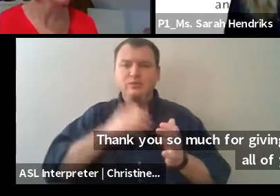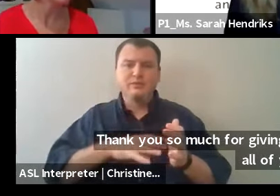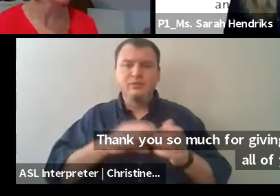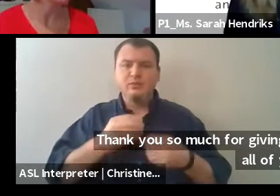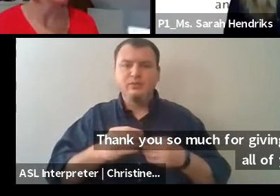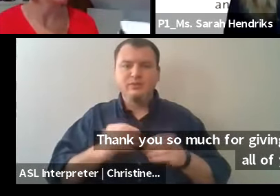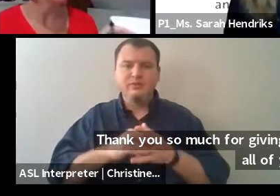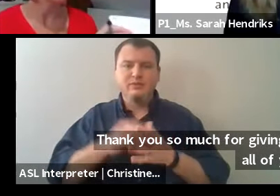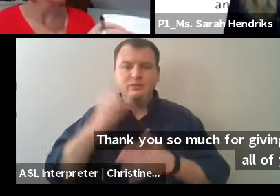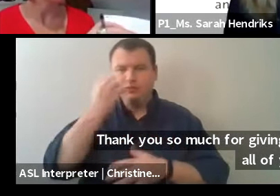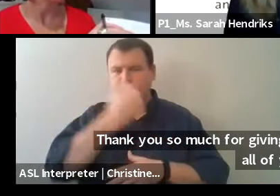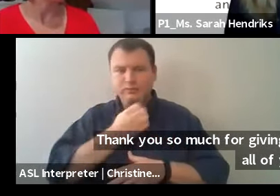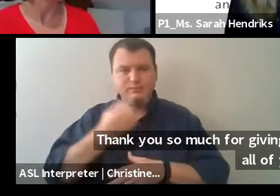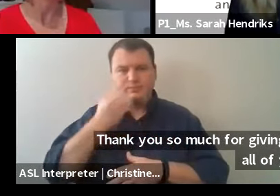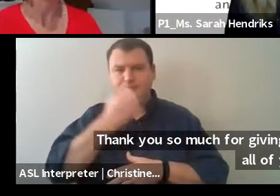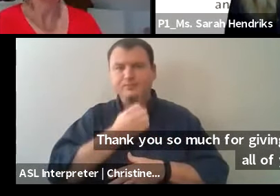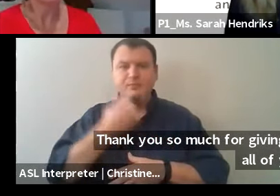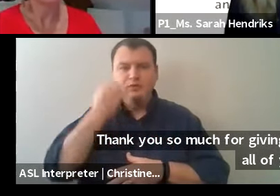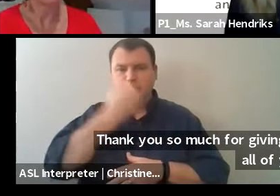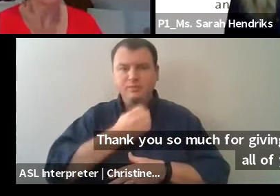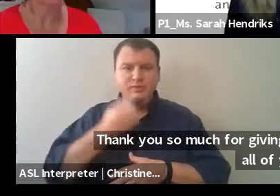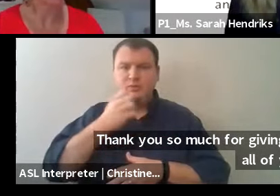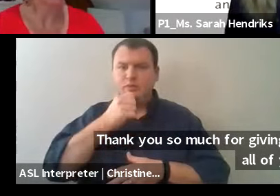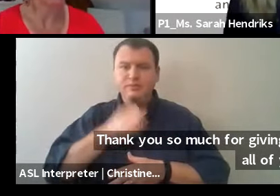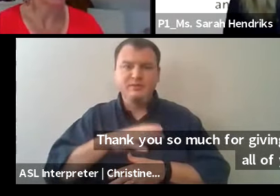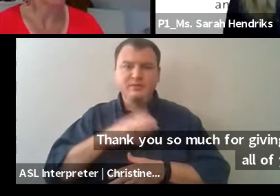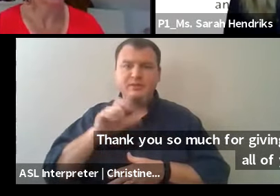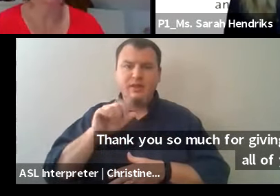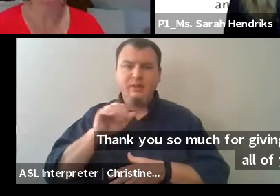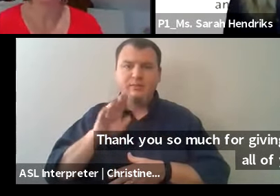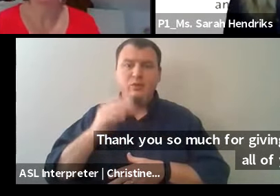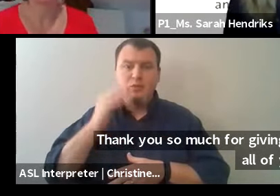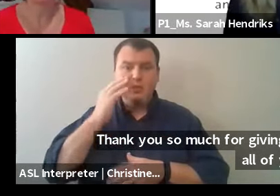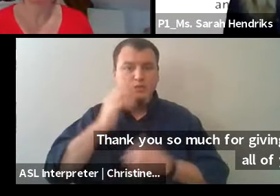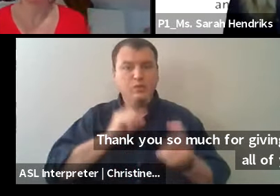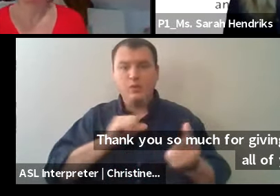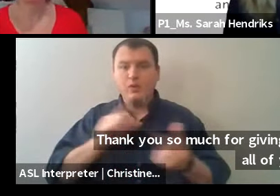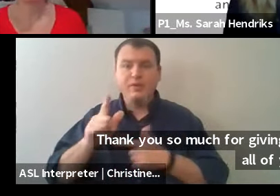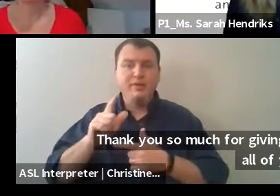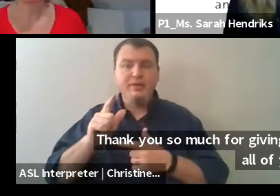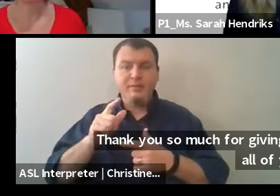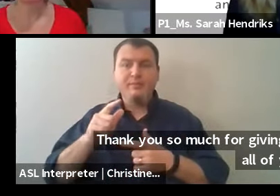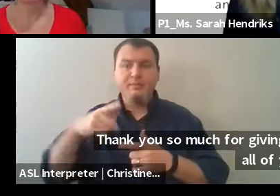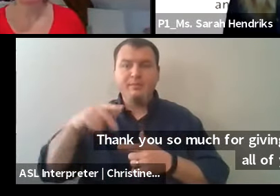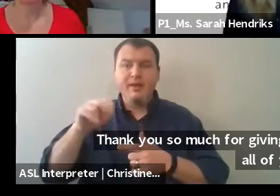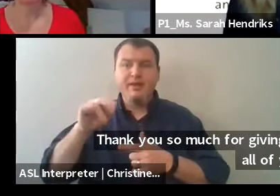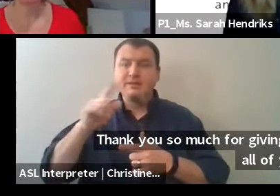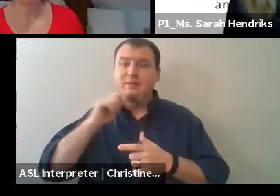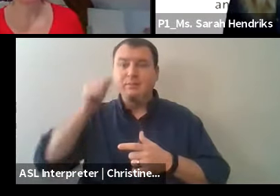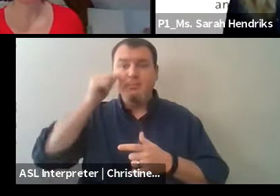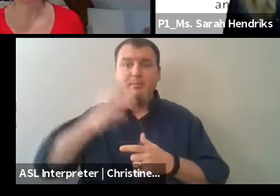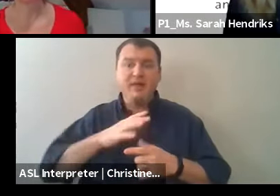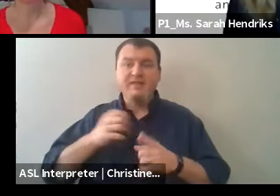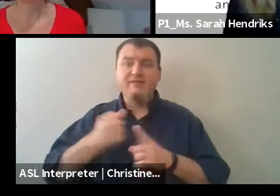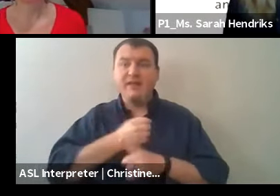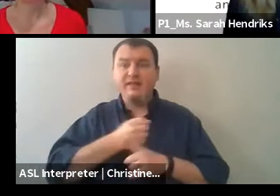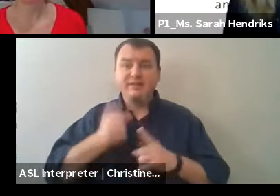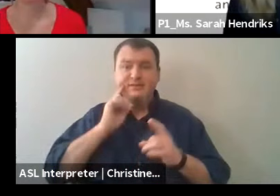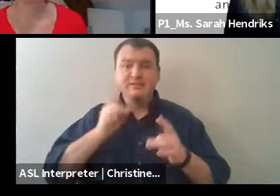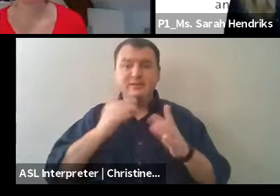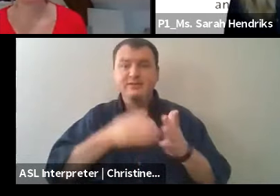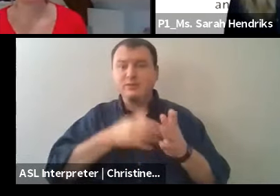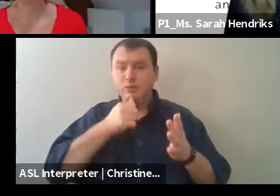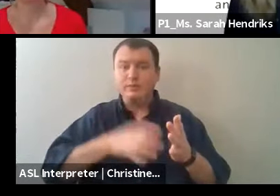in Europe, the European Women's Lobby knows, as all the other panelists have highlighted, that male violence against women and girls is an